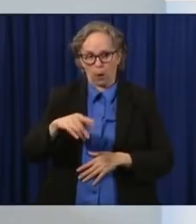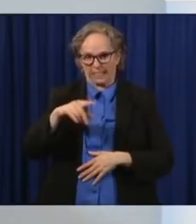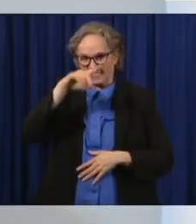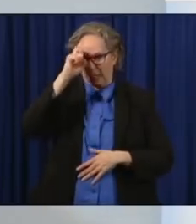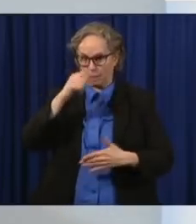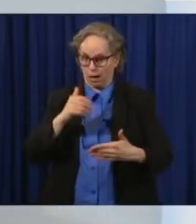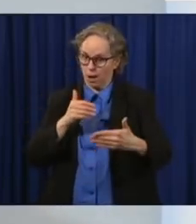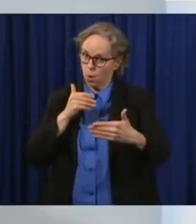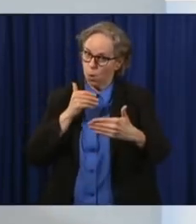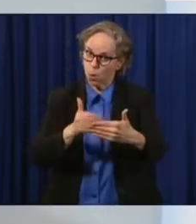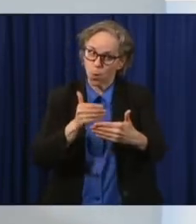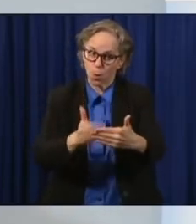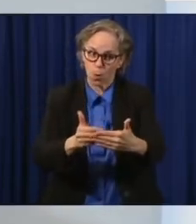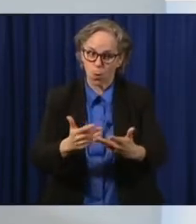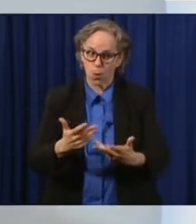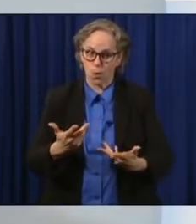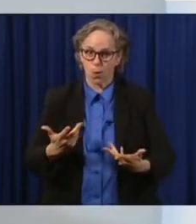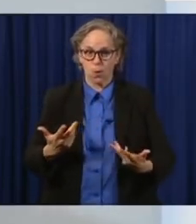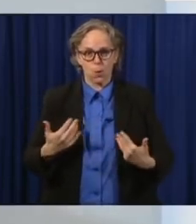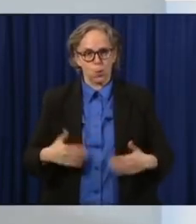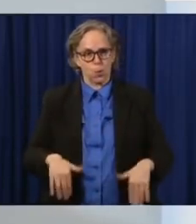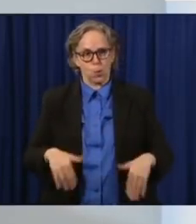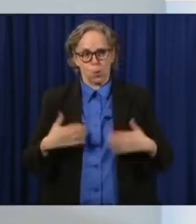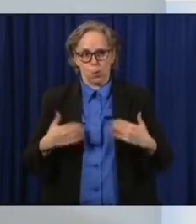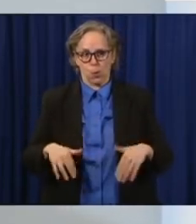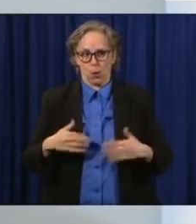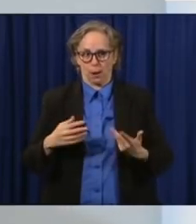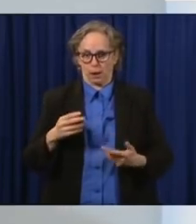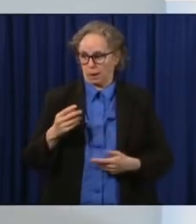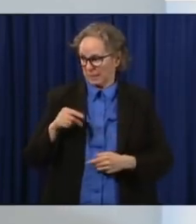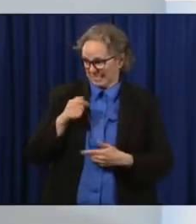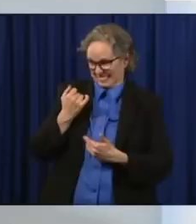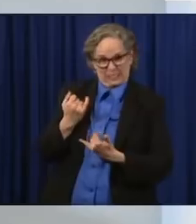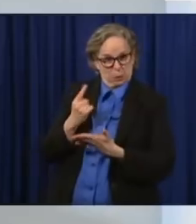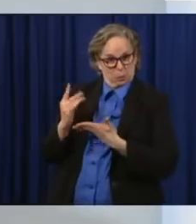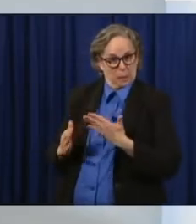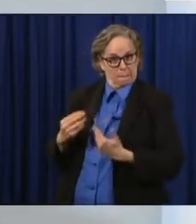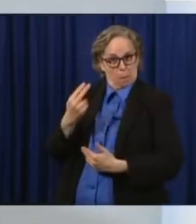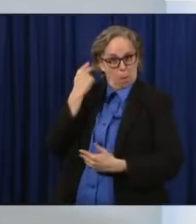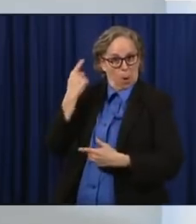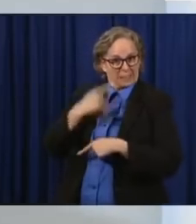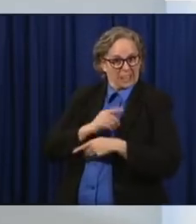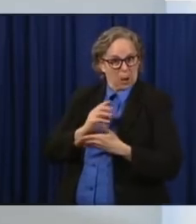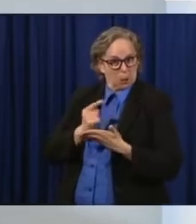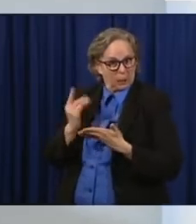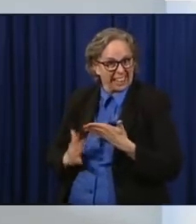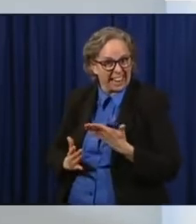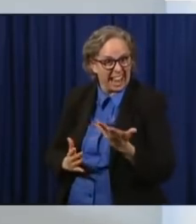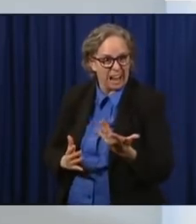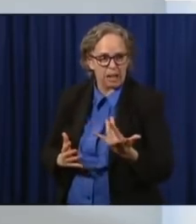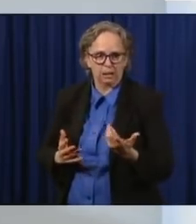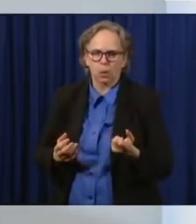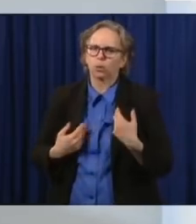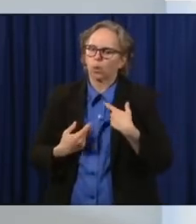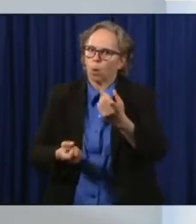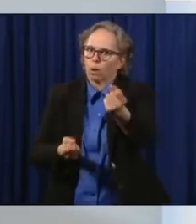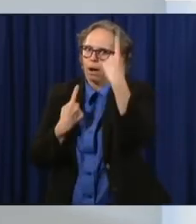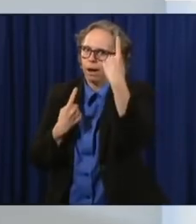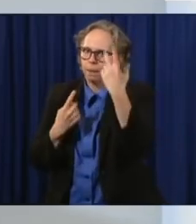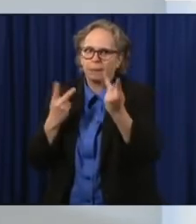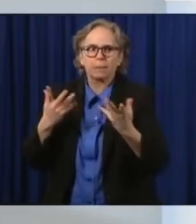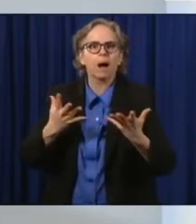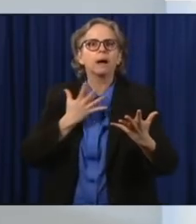vacation time and Memorial Day weekend. And so we get that. People